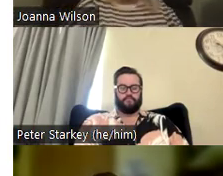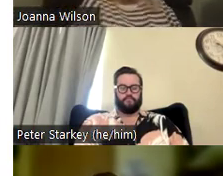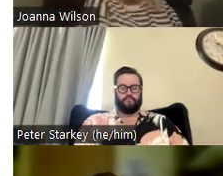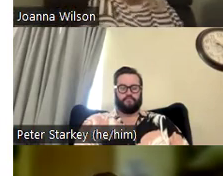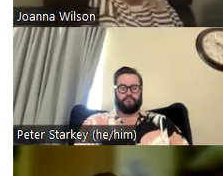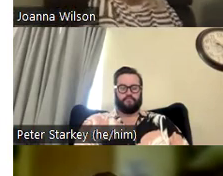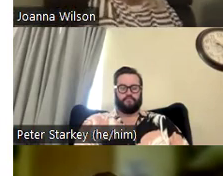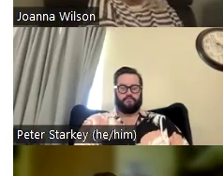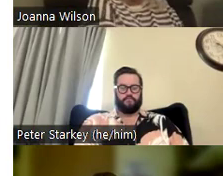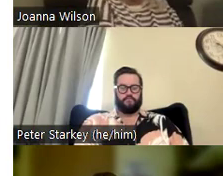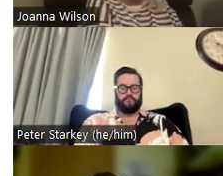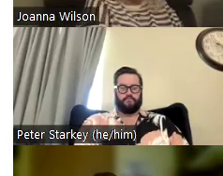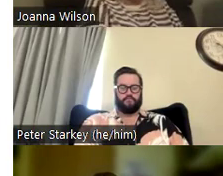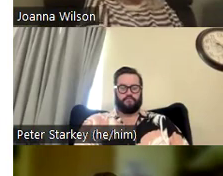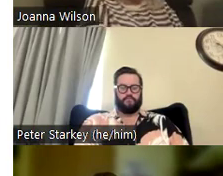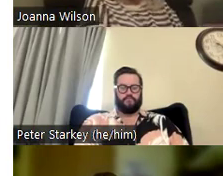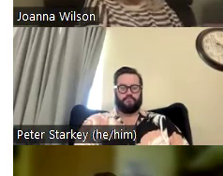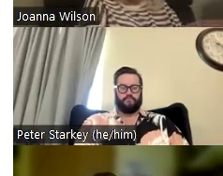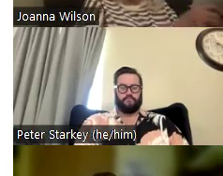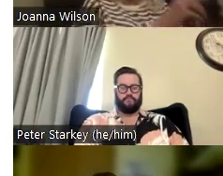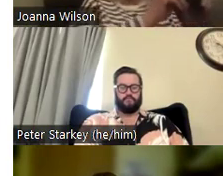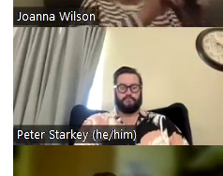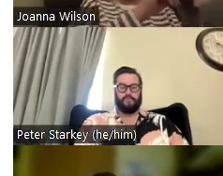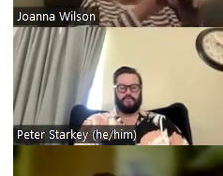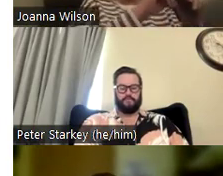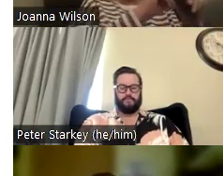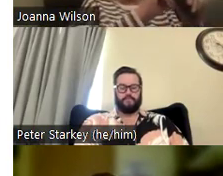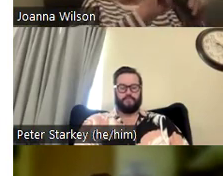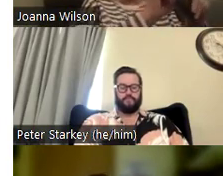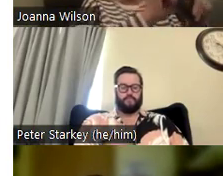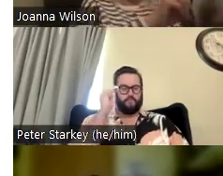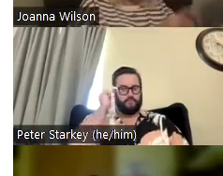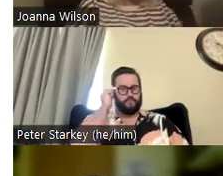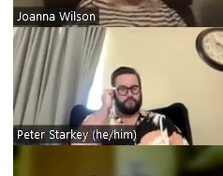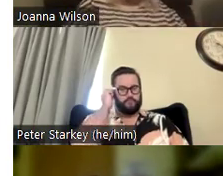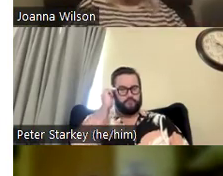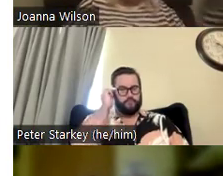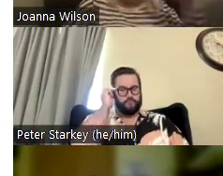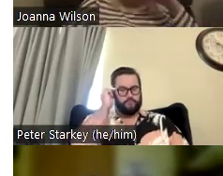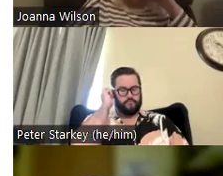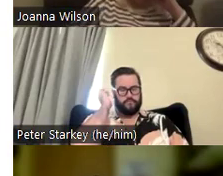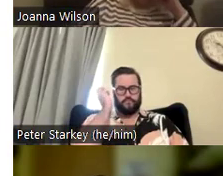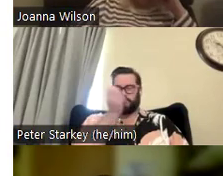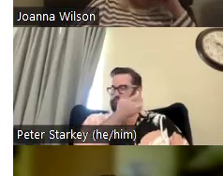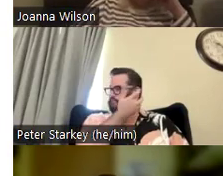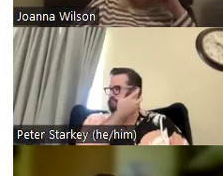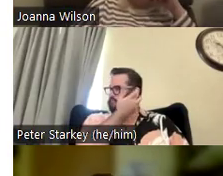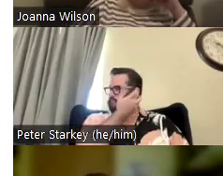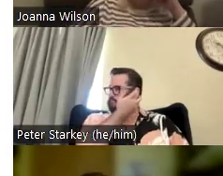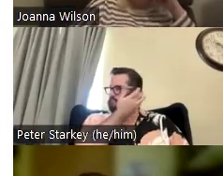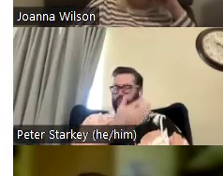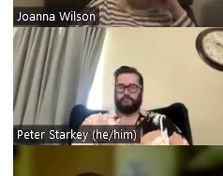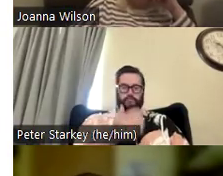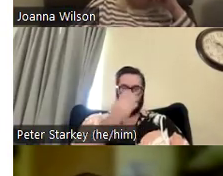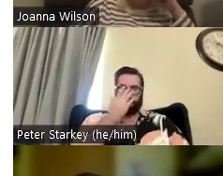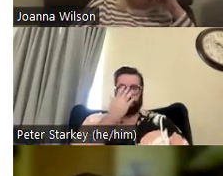they're more flexible, like I can flex. So then like yesterday, I can work 9.5. Tomorrow, I can work 10, and